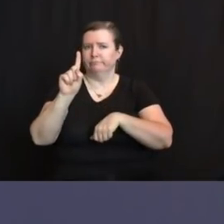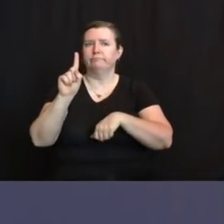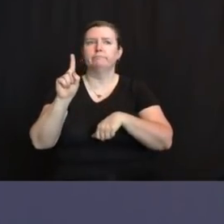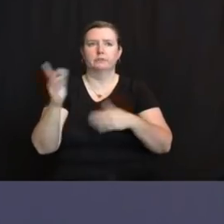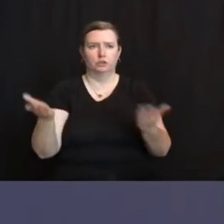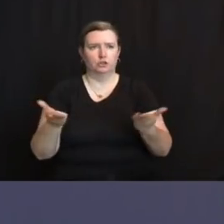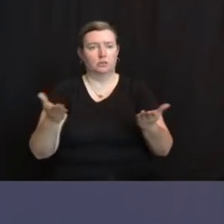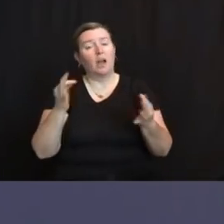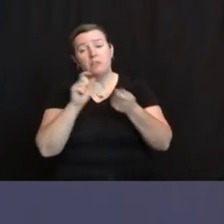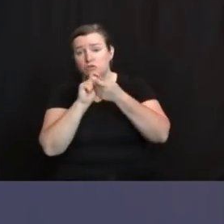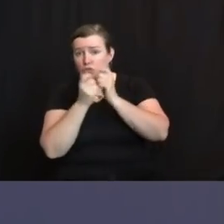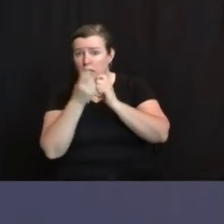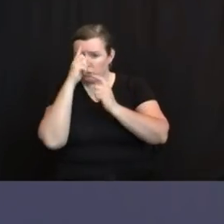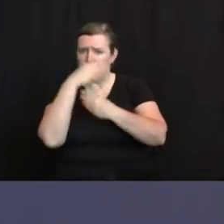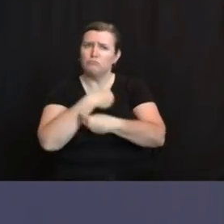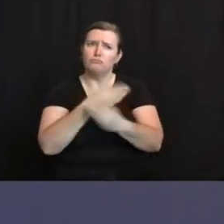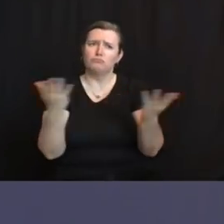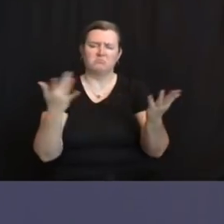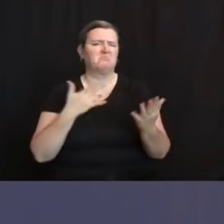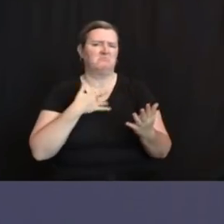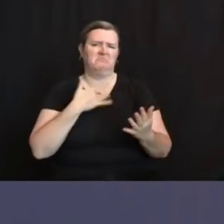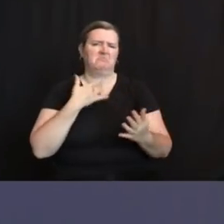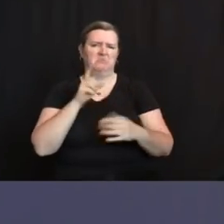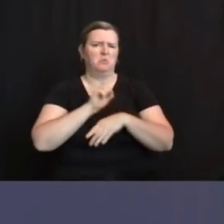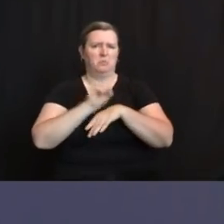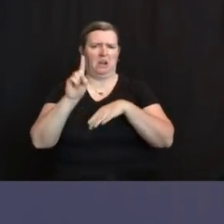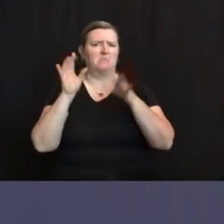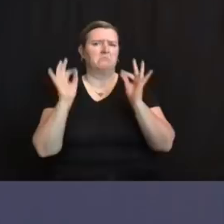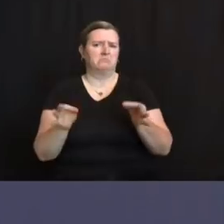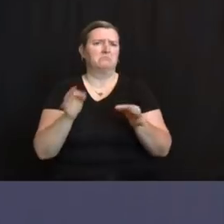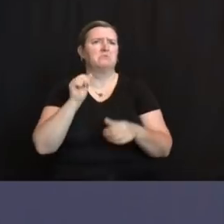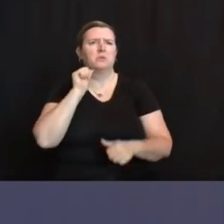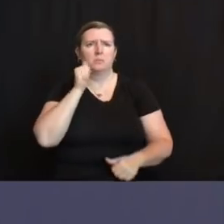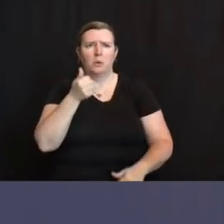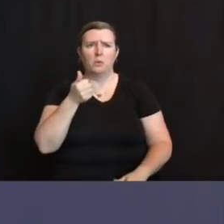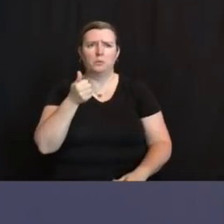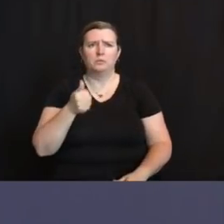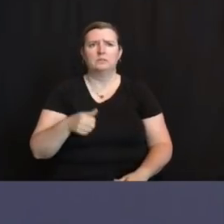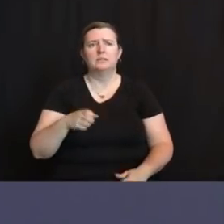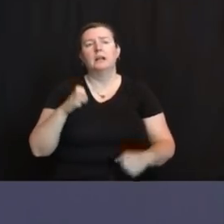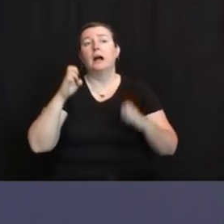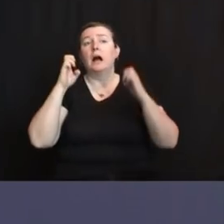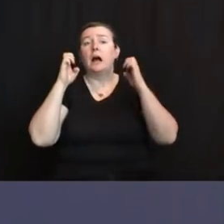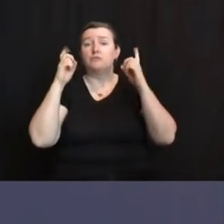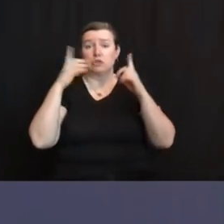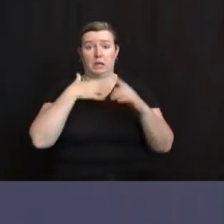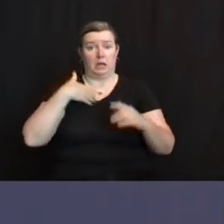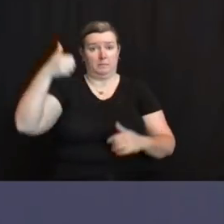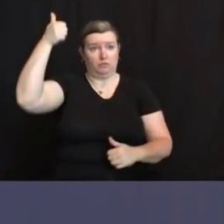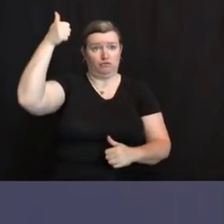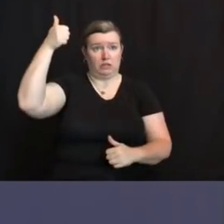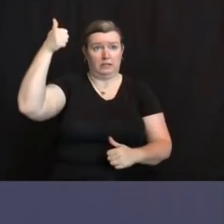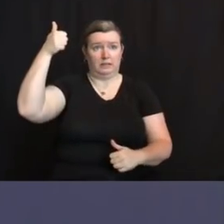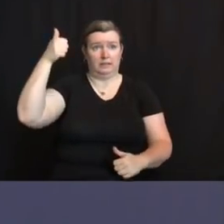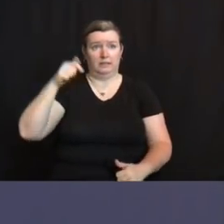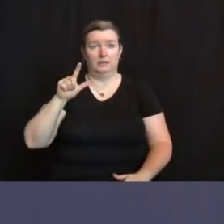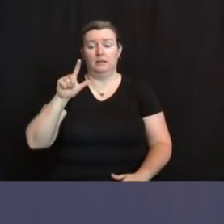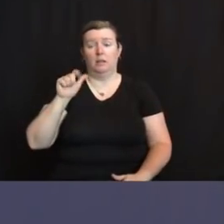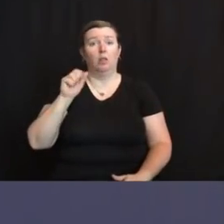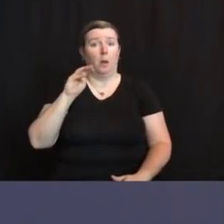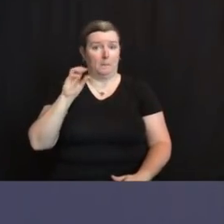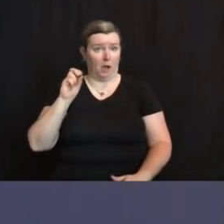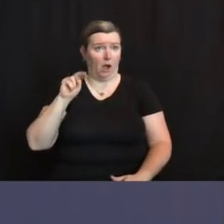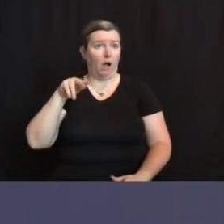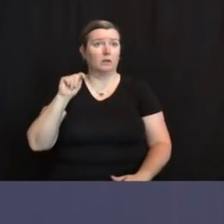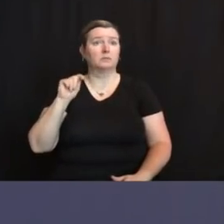highly likely it's 1 o'clock. We will be joined by Education Commissioner Dr. Lamont Repollet, who will discuss the guidance that the